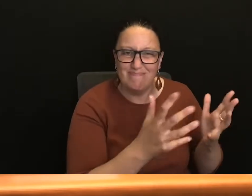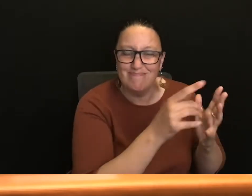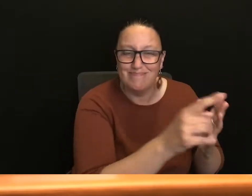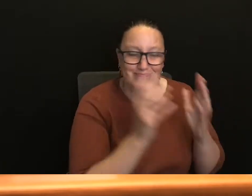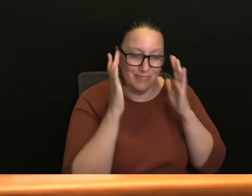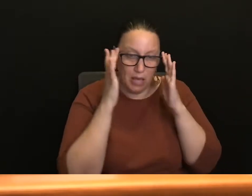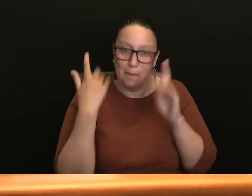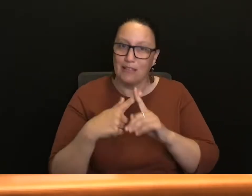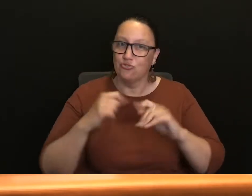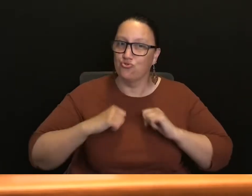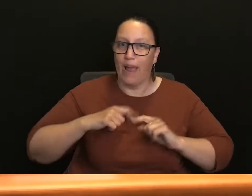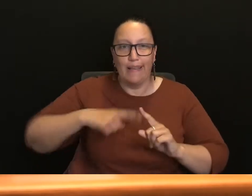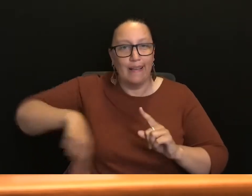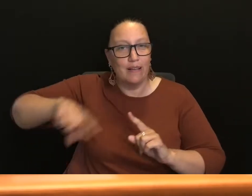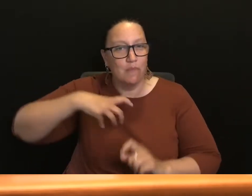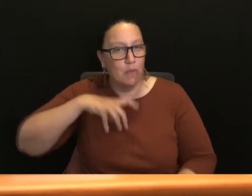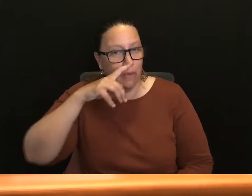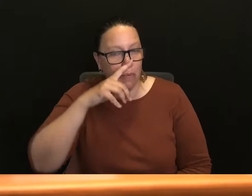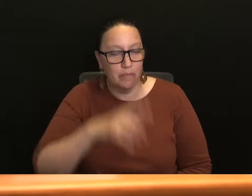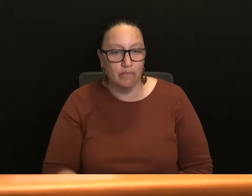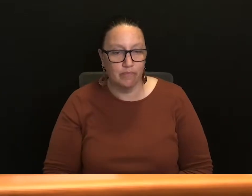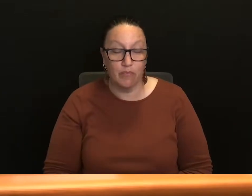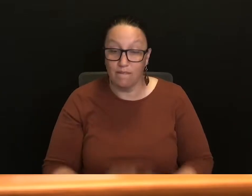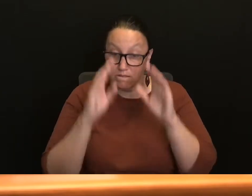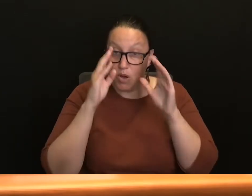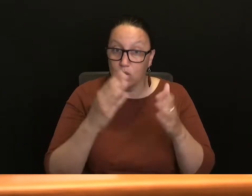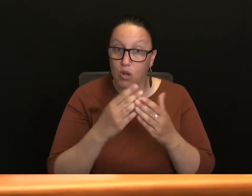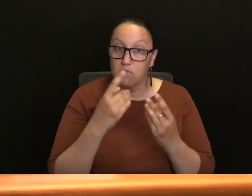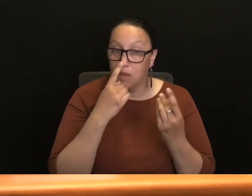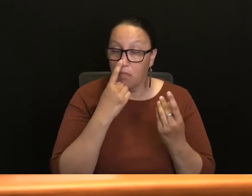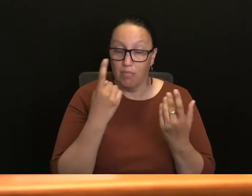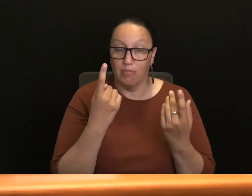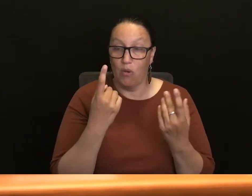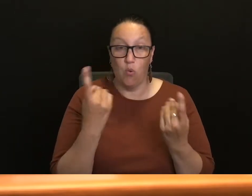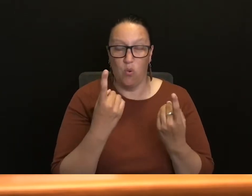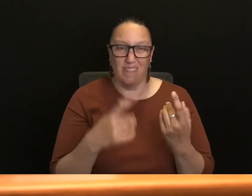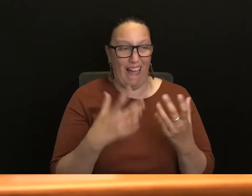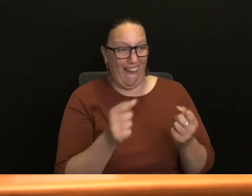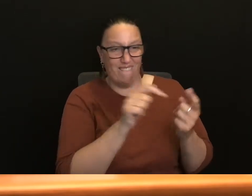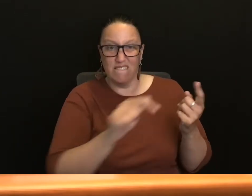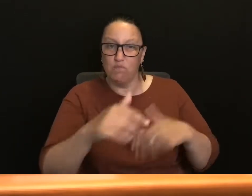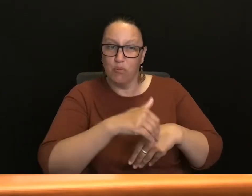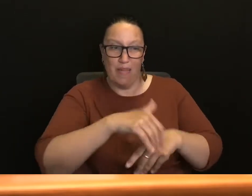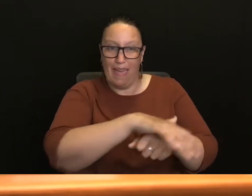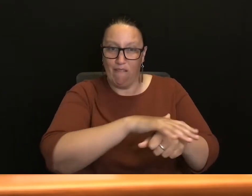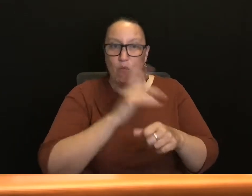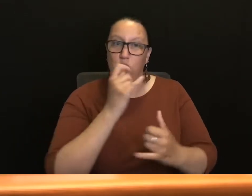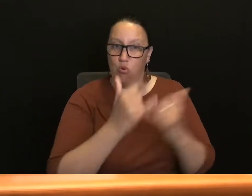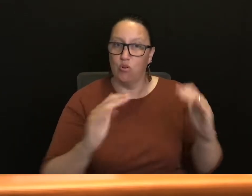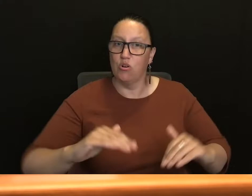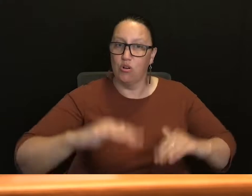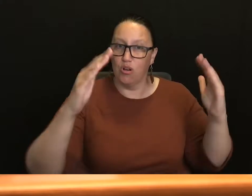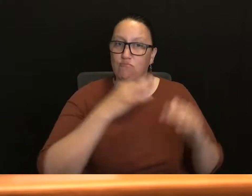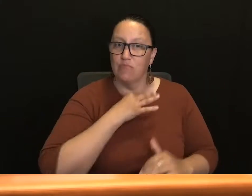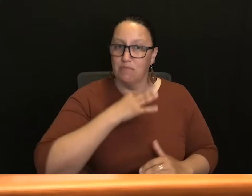on the social determinants of mental health and suicide prevention. Some of those include things like housing and homelessness, justice services,